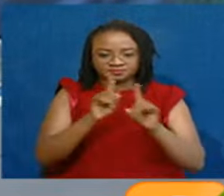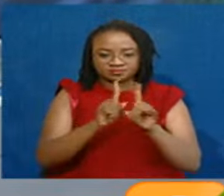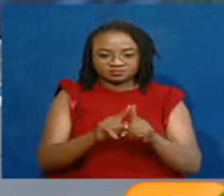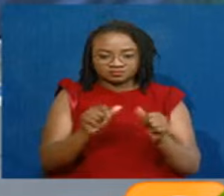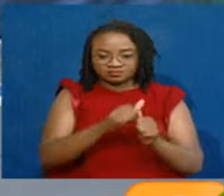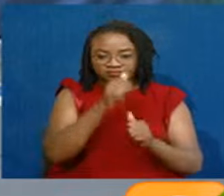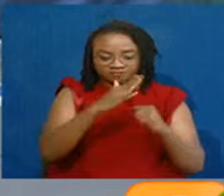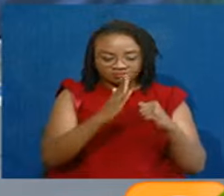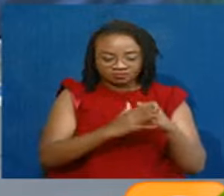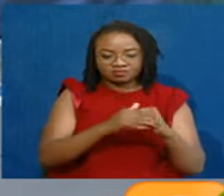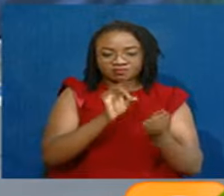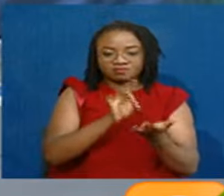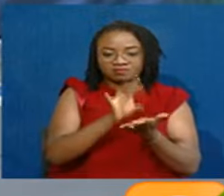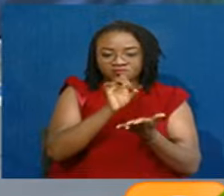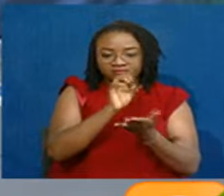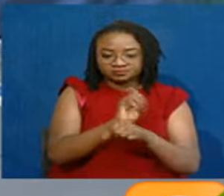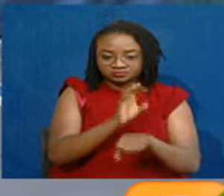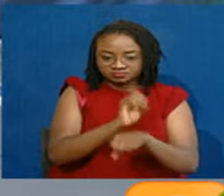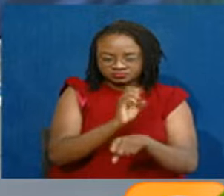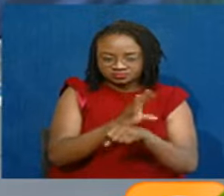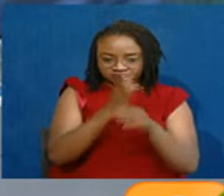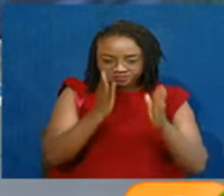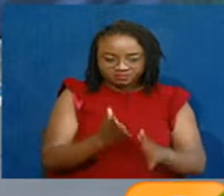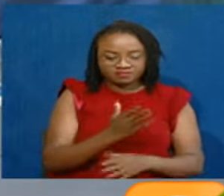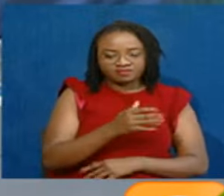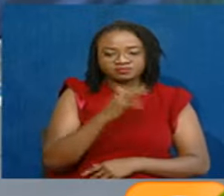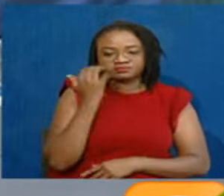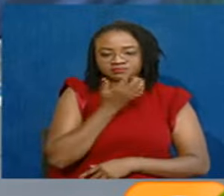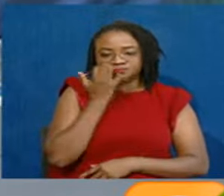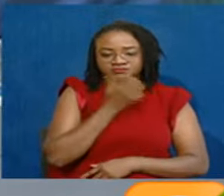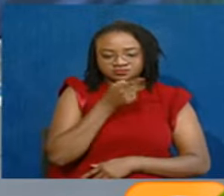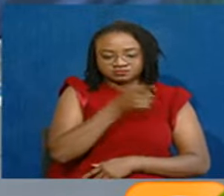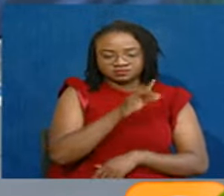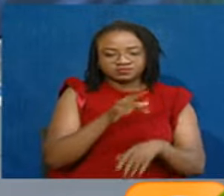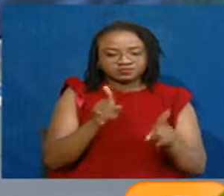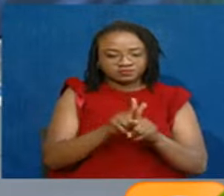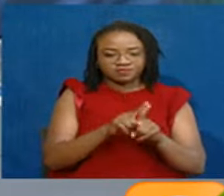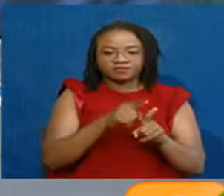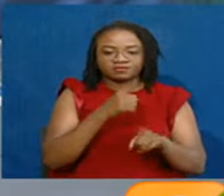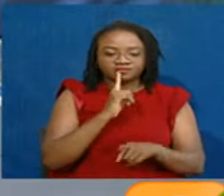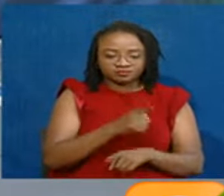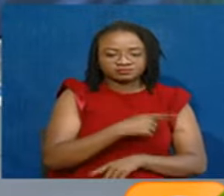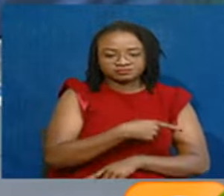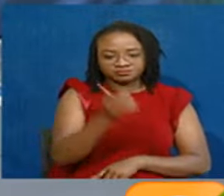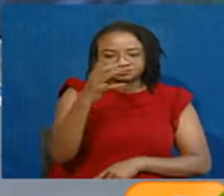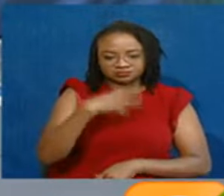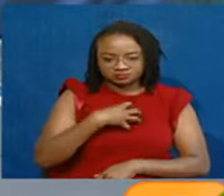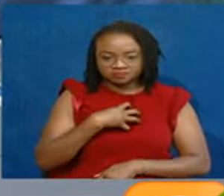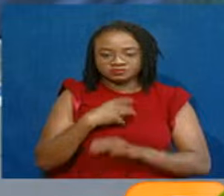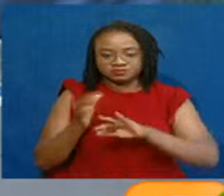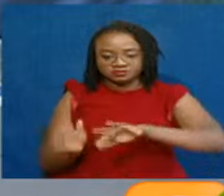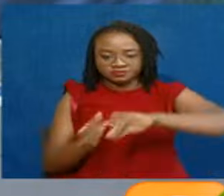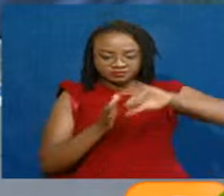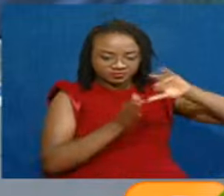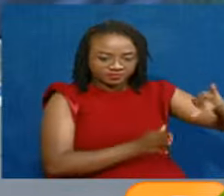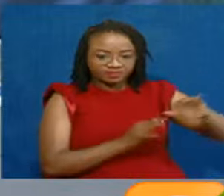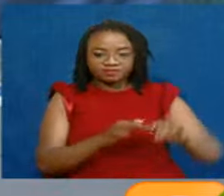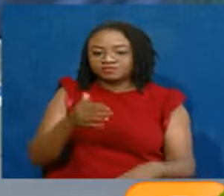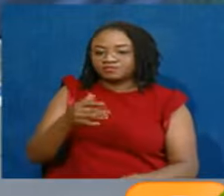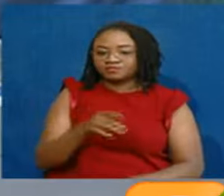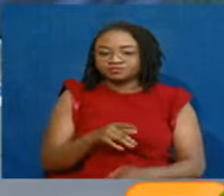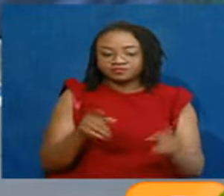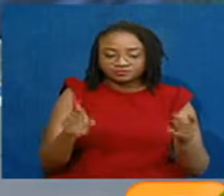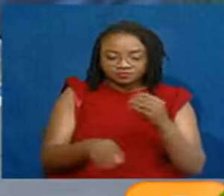9 advisors to Rigathi Gachagua. Brenda Wanga has those details, but before we get into that, Deputy President